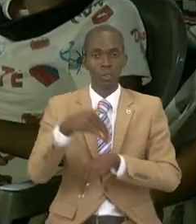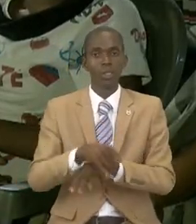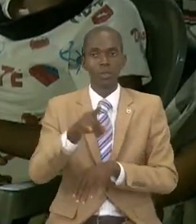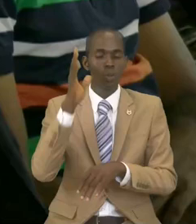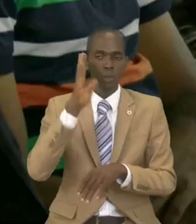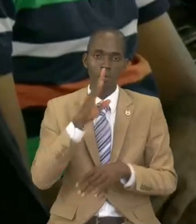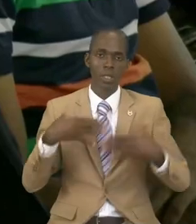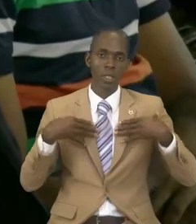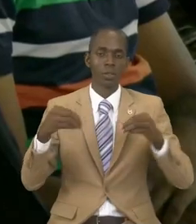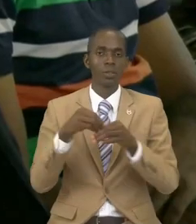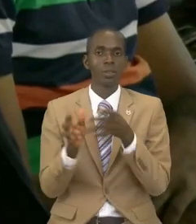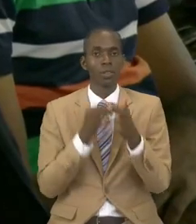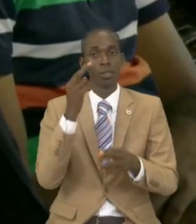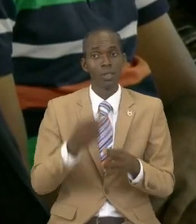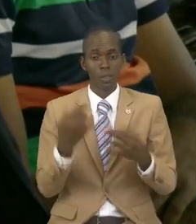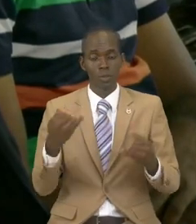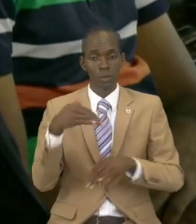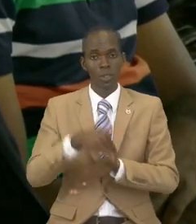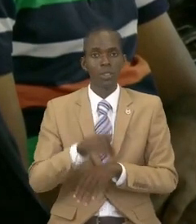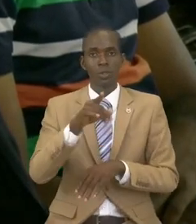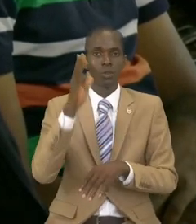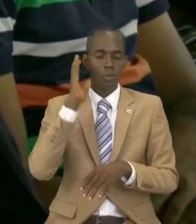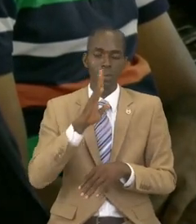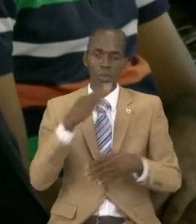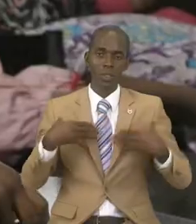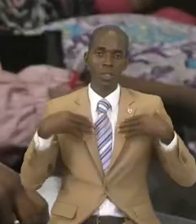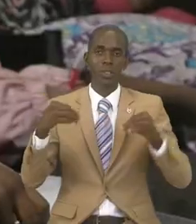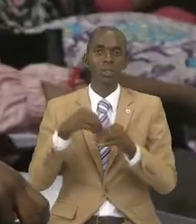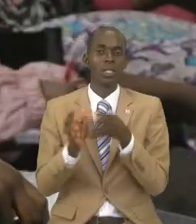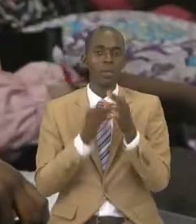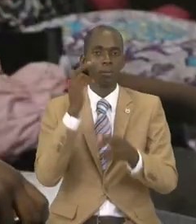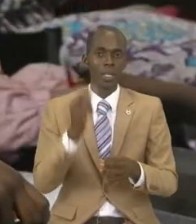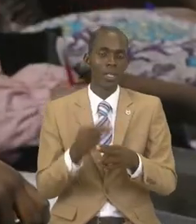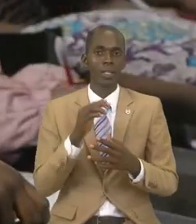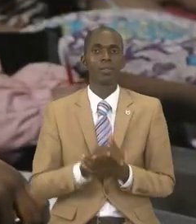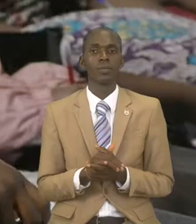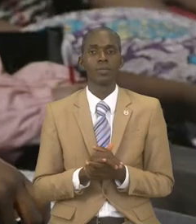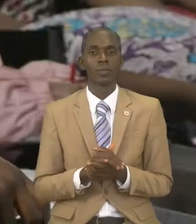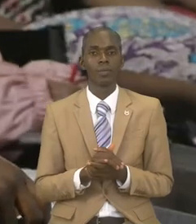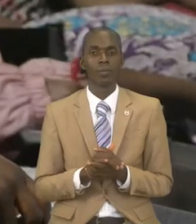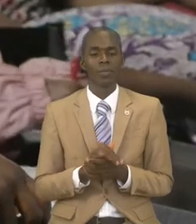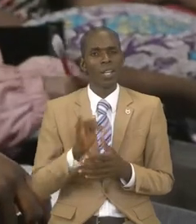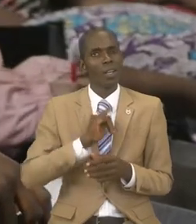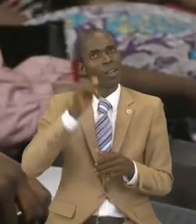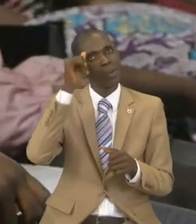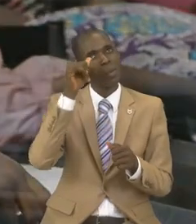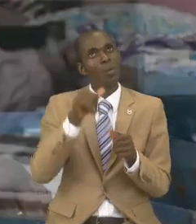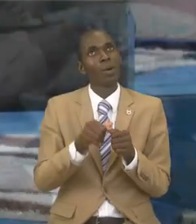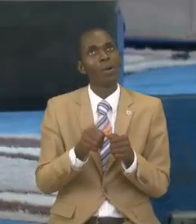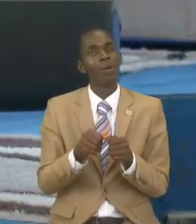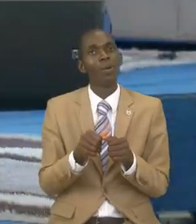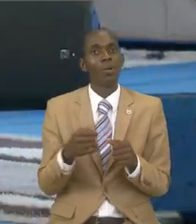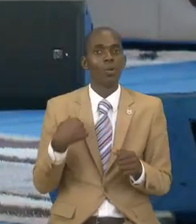recover. I said, tonight you will recover. I remember in